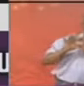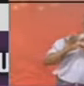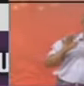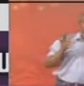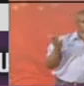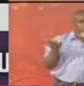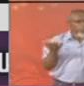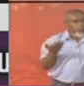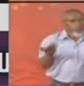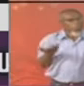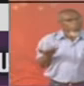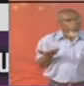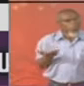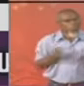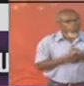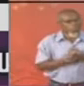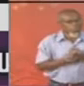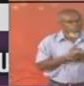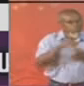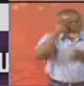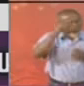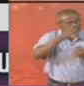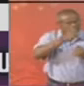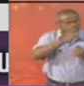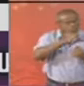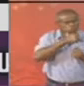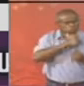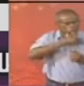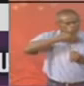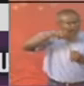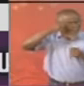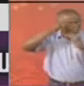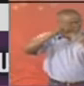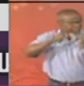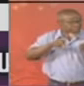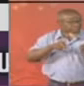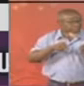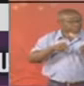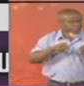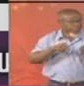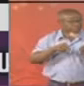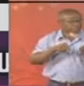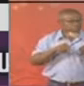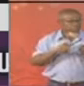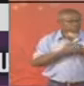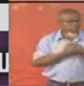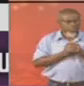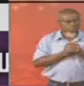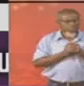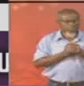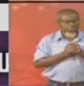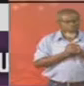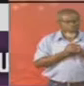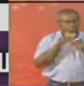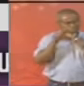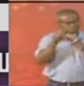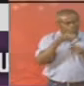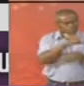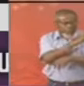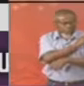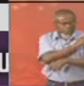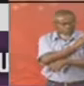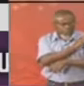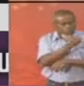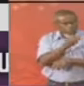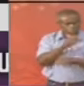been among, let's say, the senior citizens. So I was wondering if there has been in the clinics or through the RHAs, maybe an outreach program